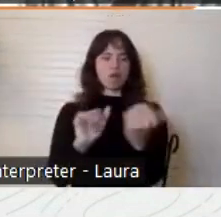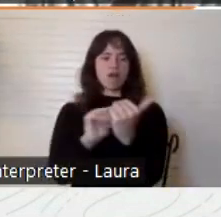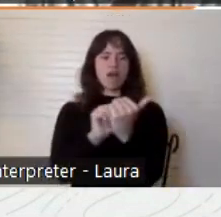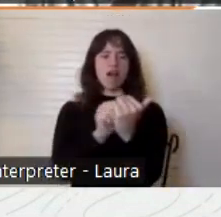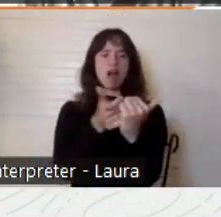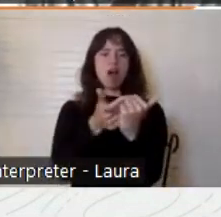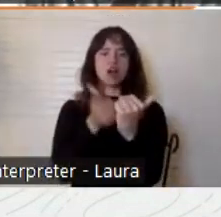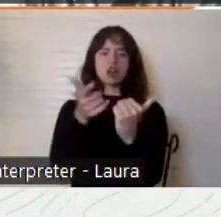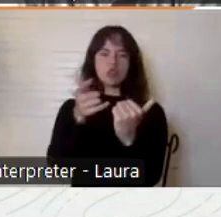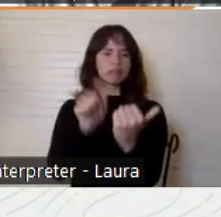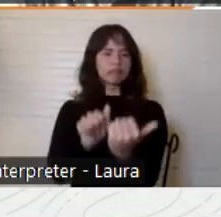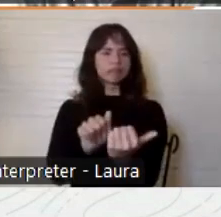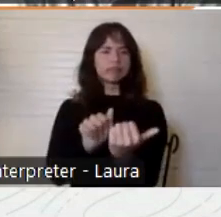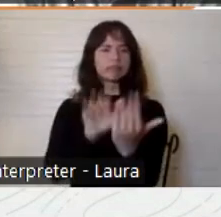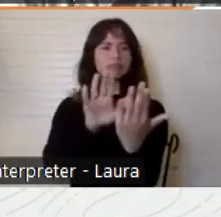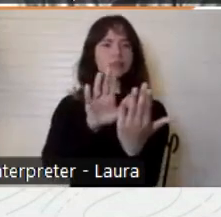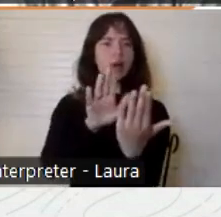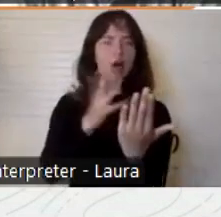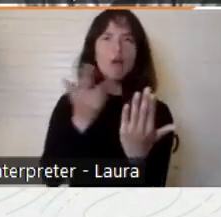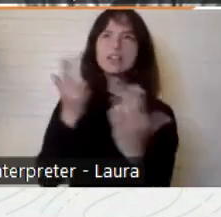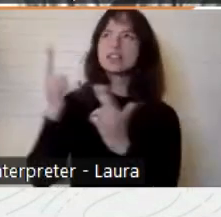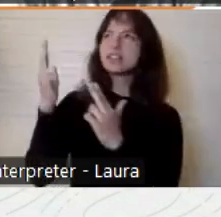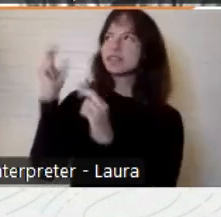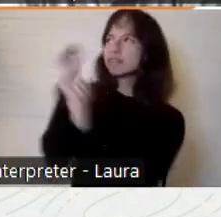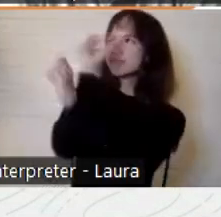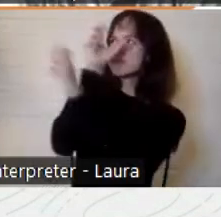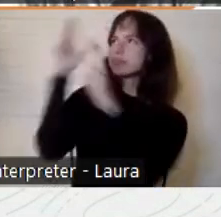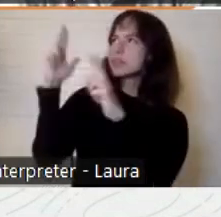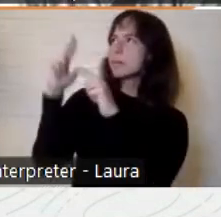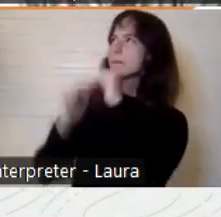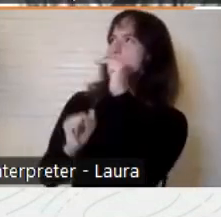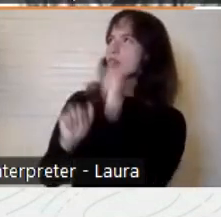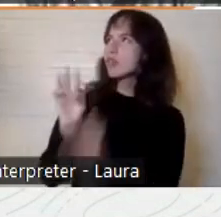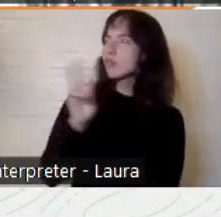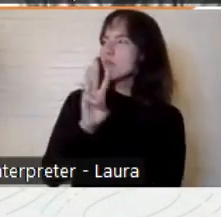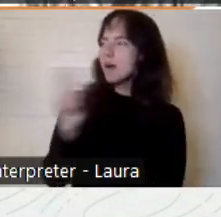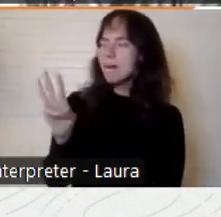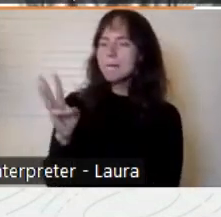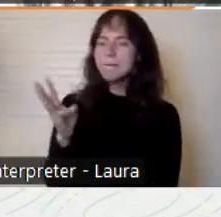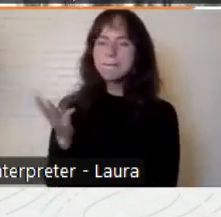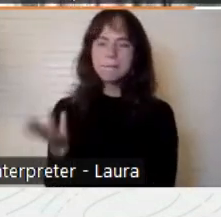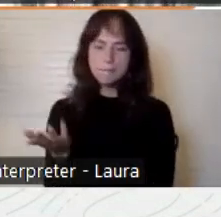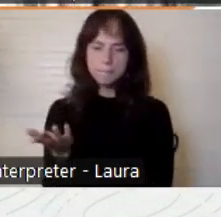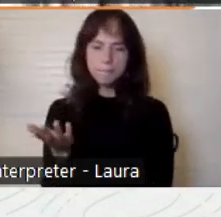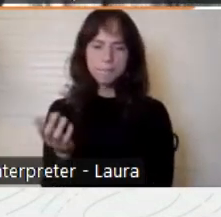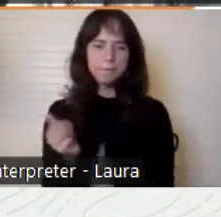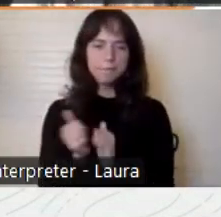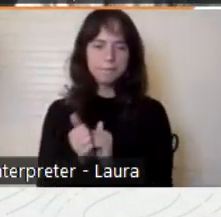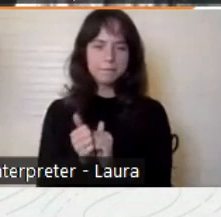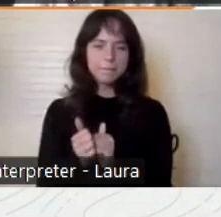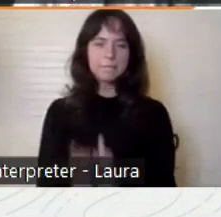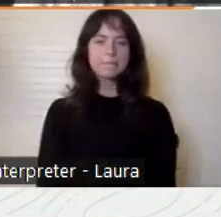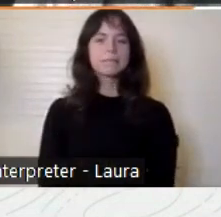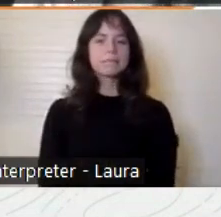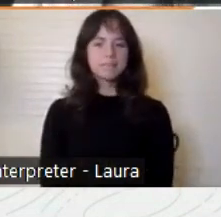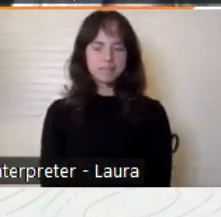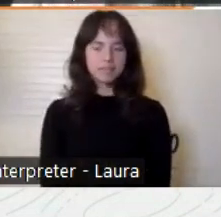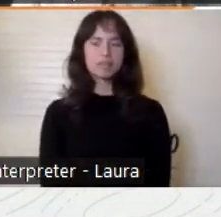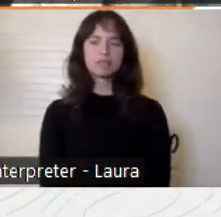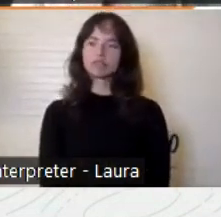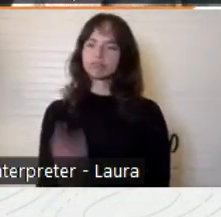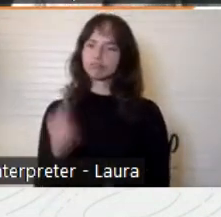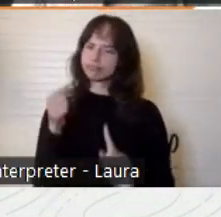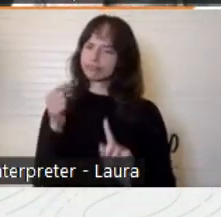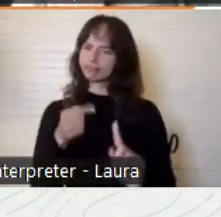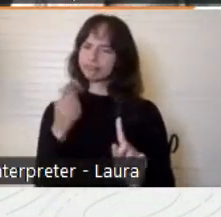That's a fantastic question, and listening and asking good questions is at the core of at least what I do. Again, as a sales and marketing director,